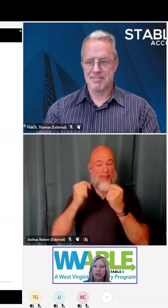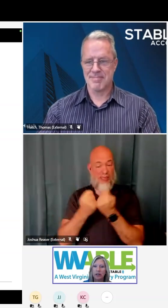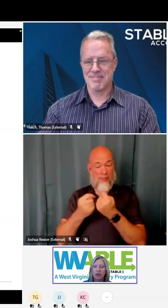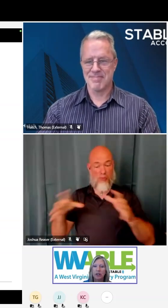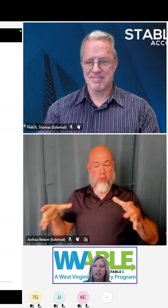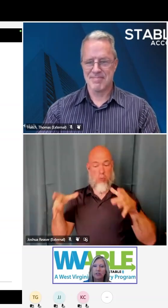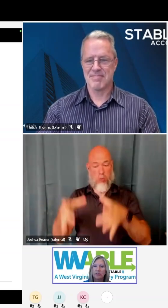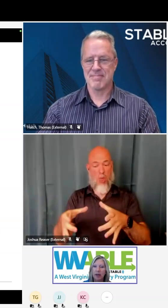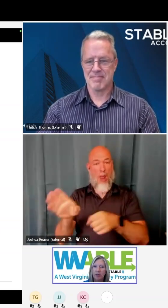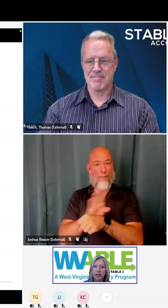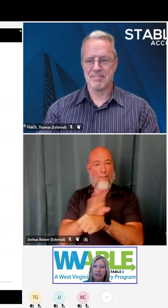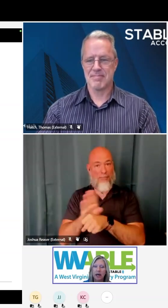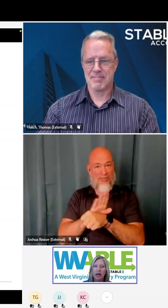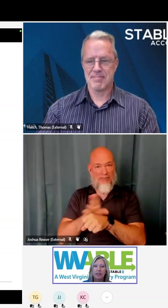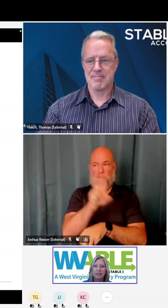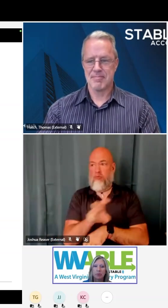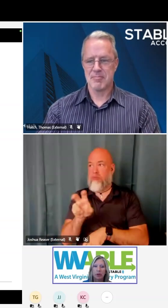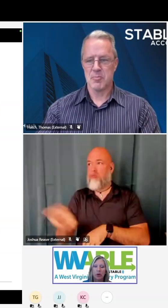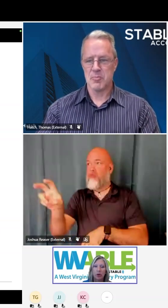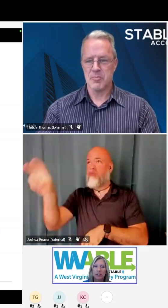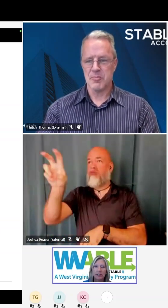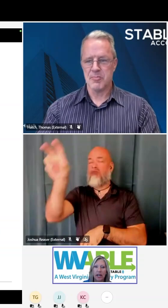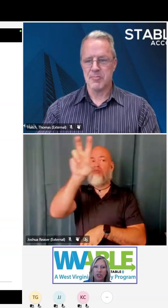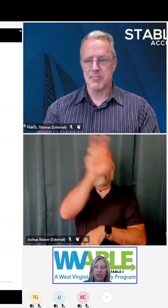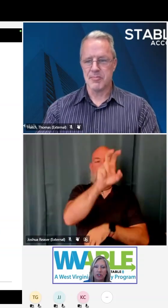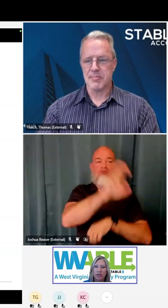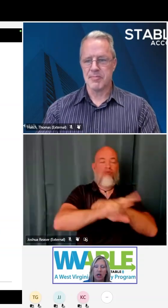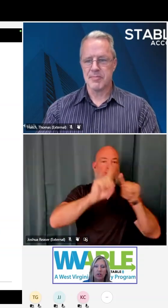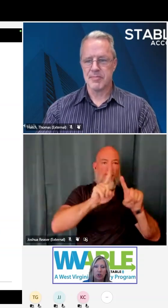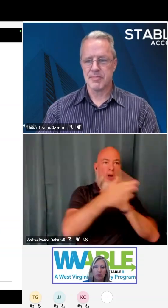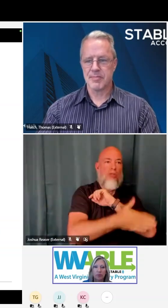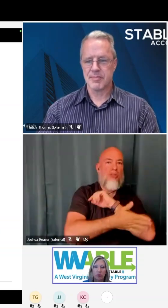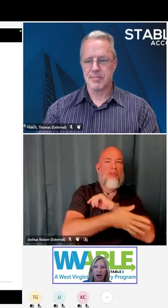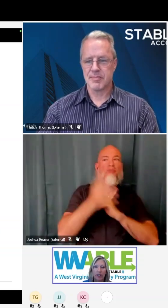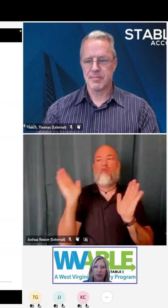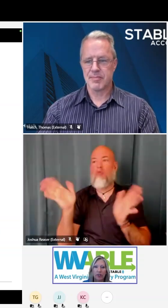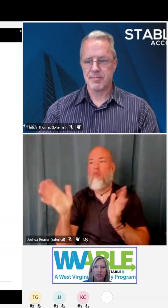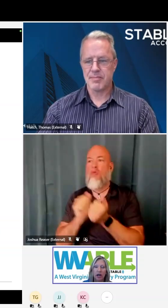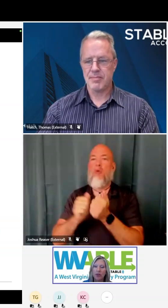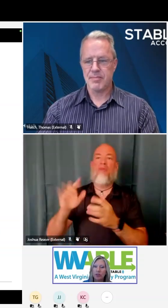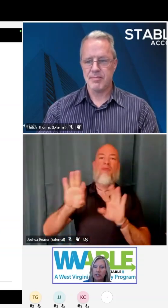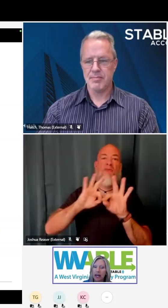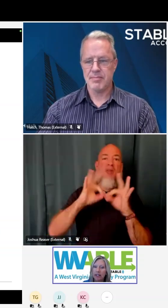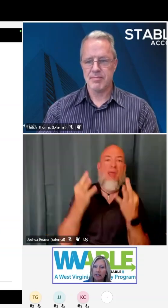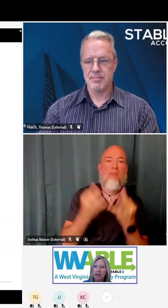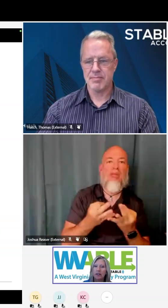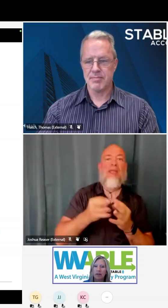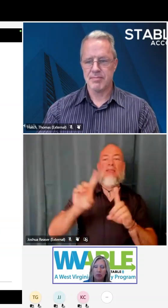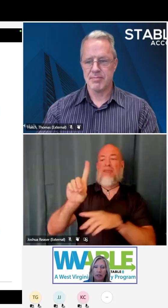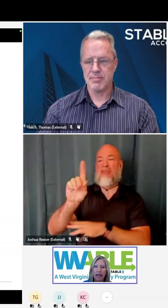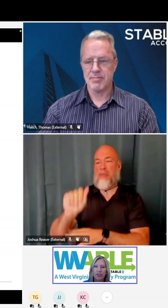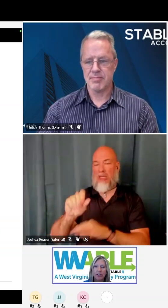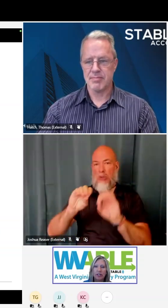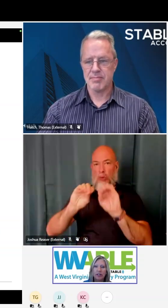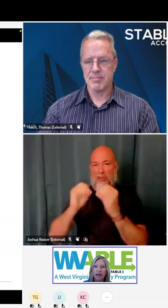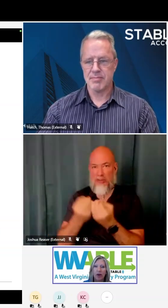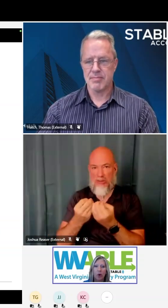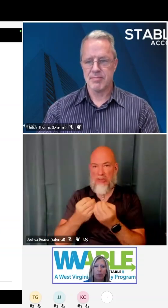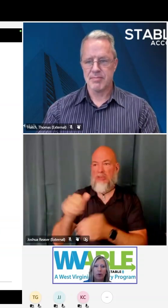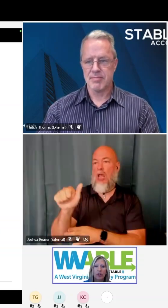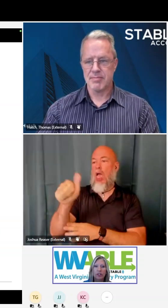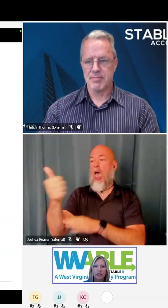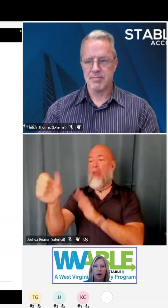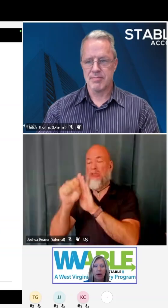the country, talking to families, disability organizations, service providers, other states, government agencies,